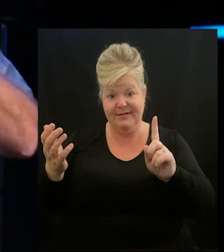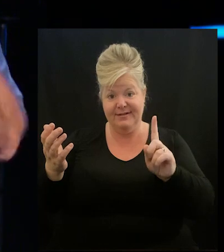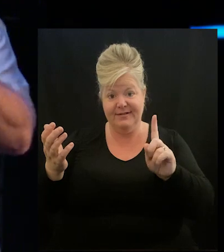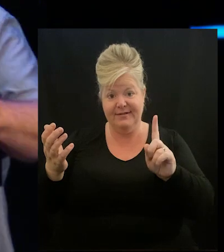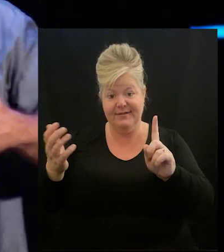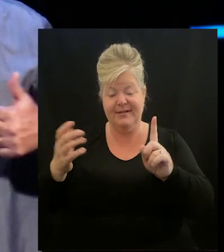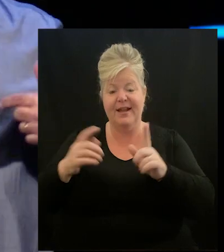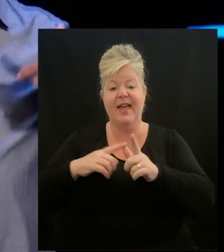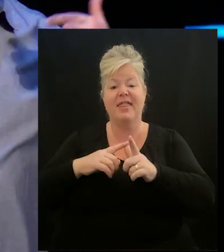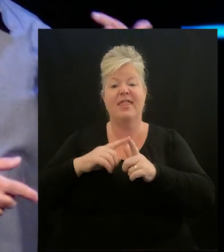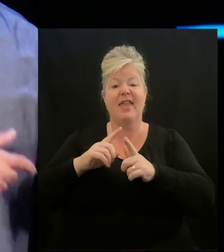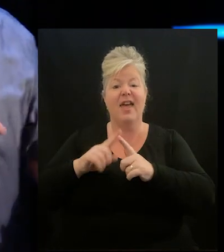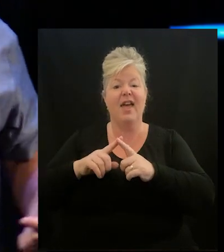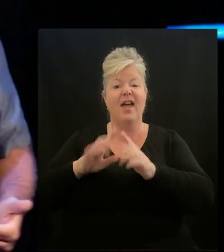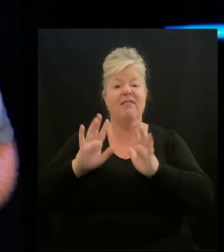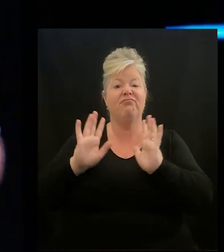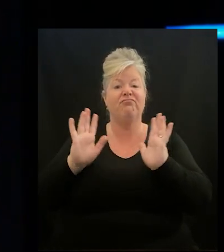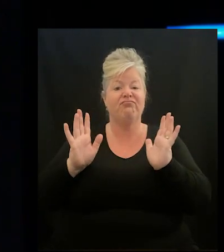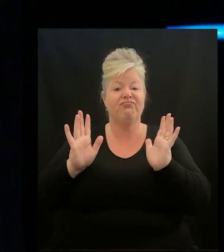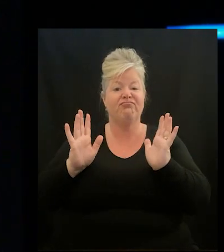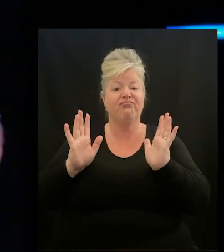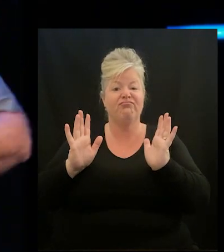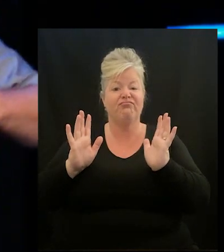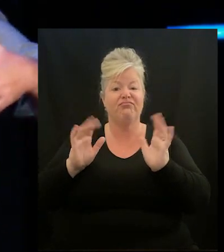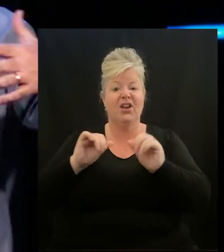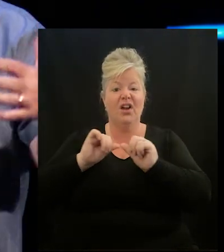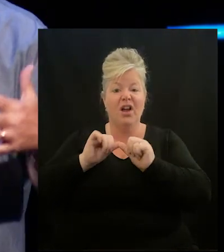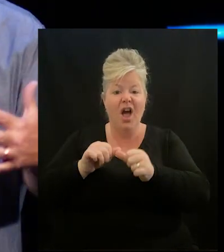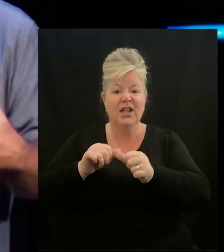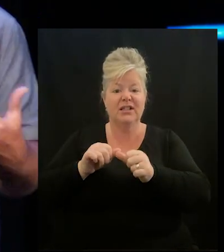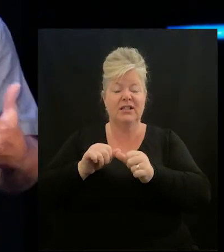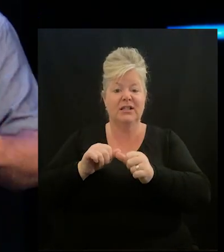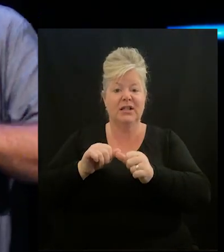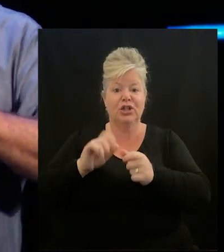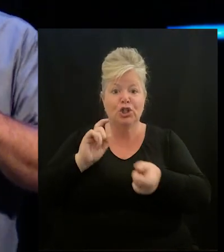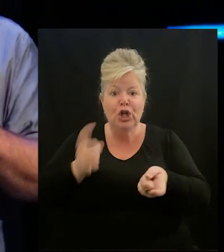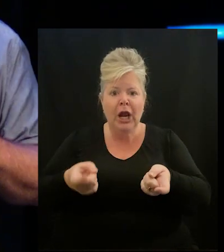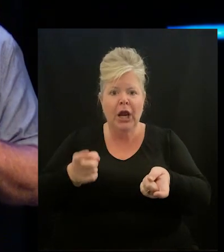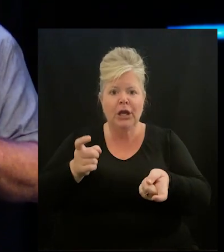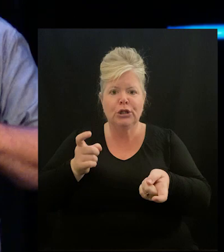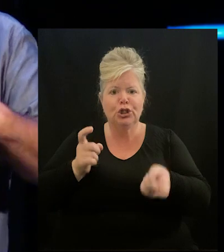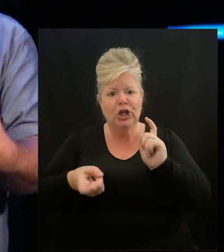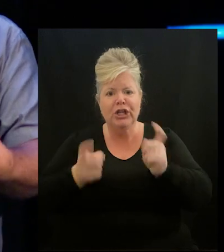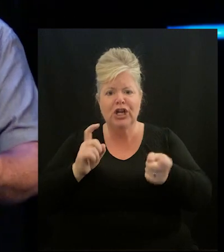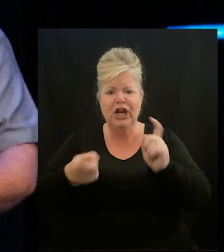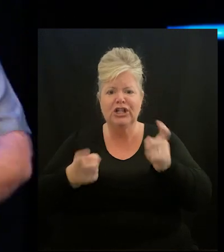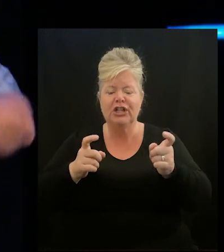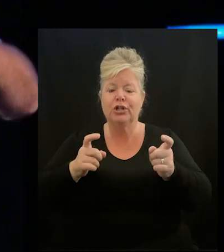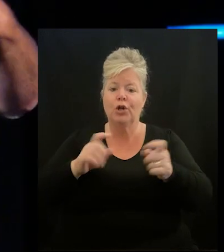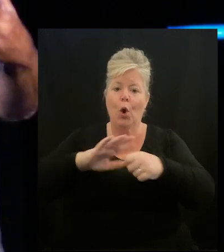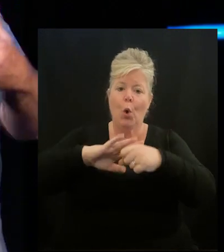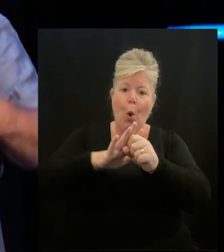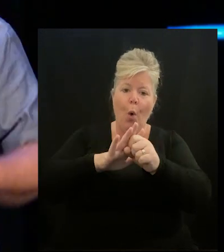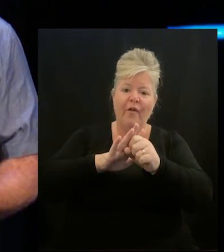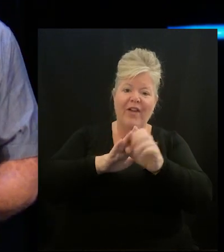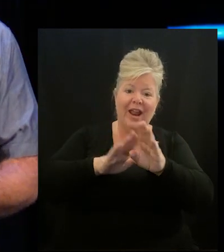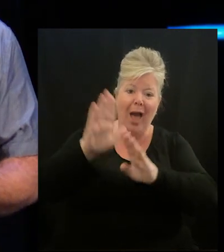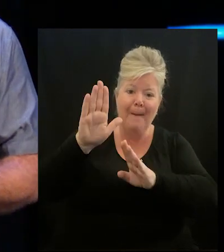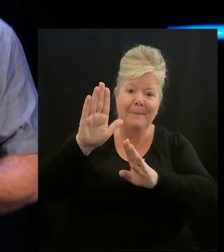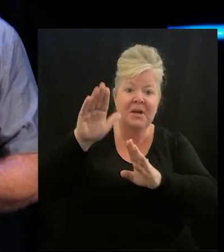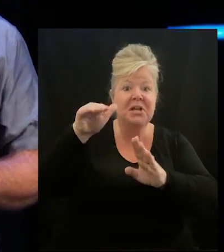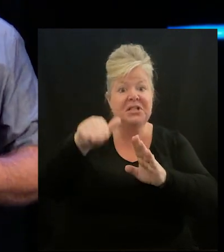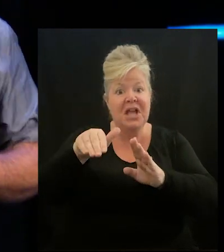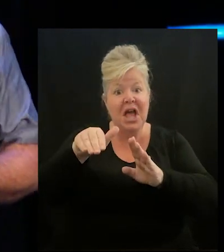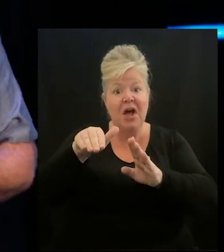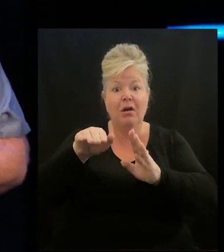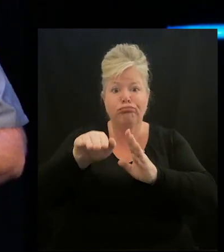And then the constant shifting, you know, our COVID cases up, COVID cases down, economic